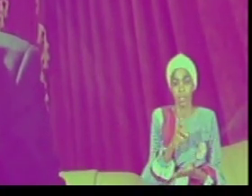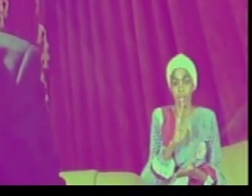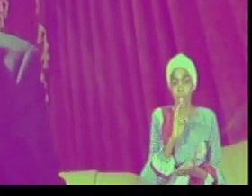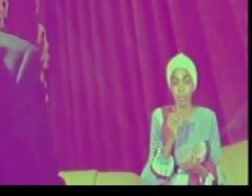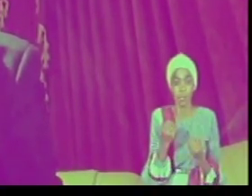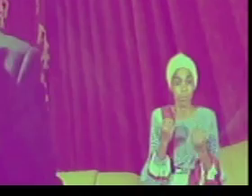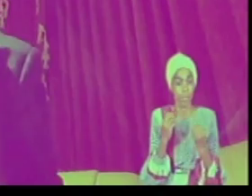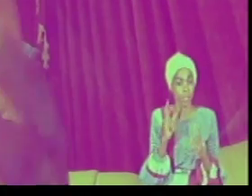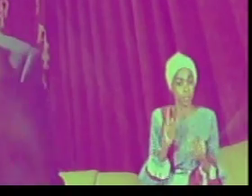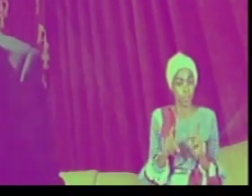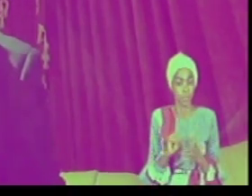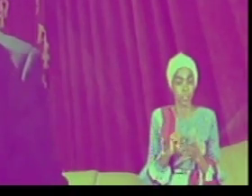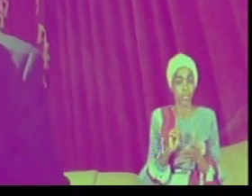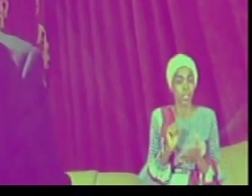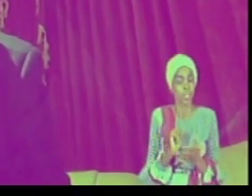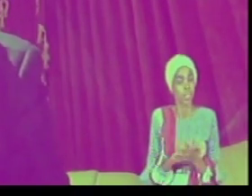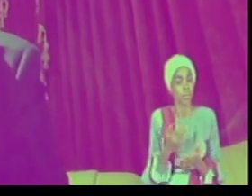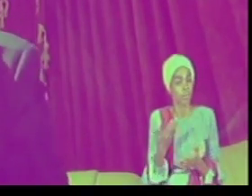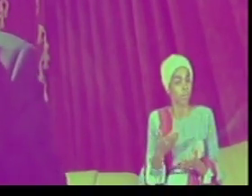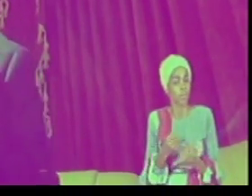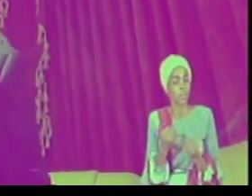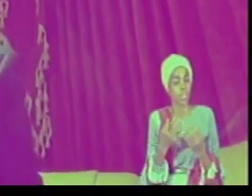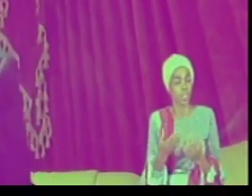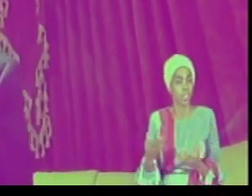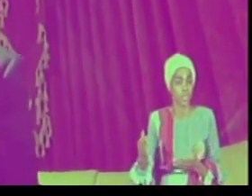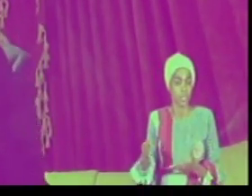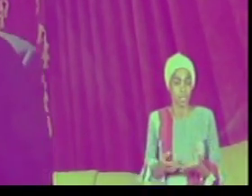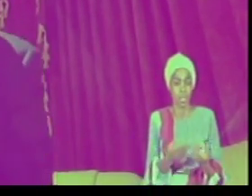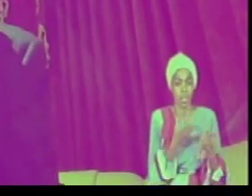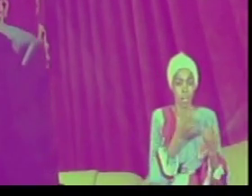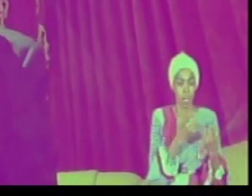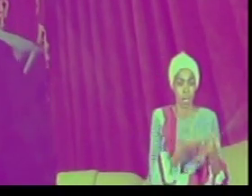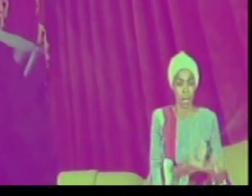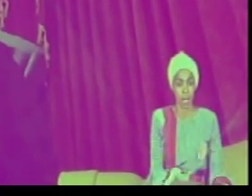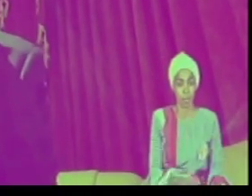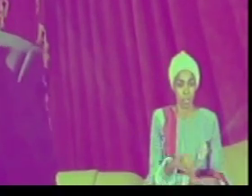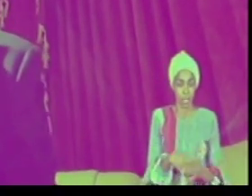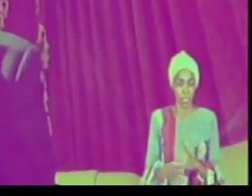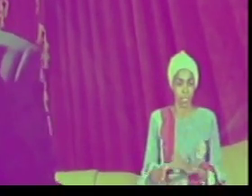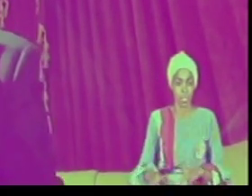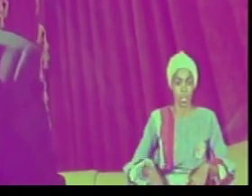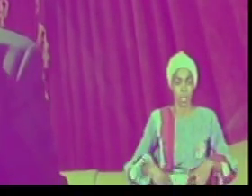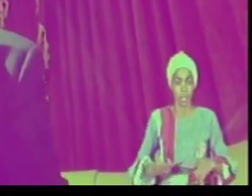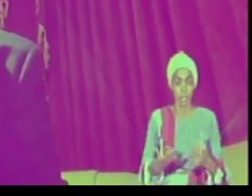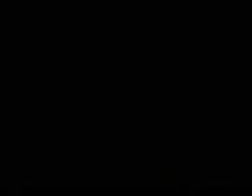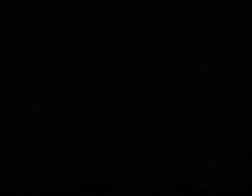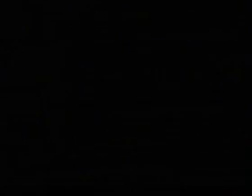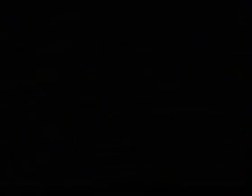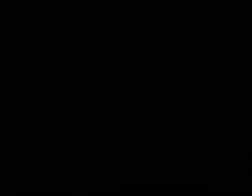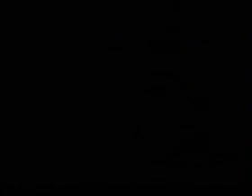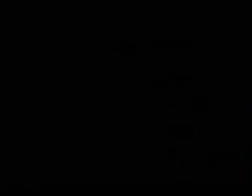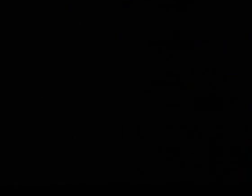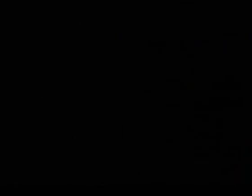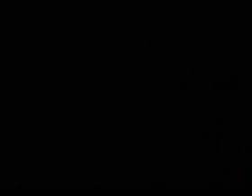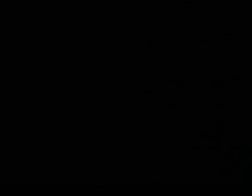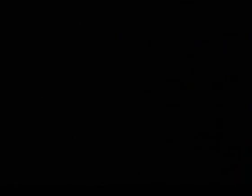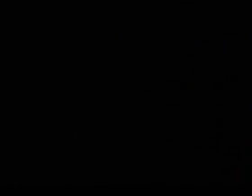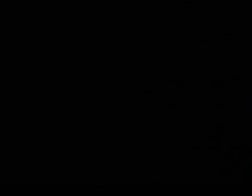lives. Many things that influence our personality development, including your genetic